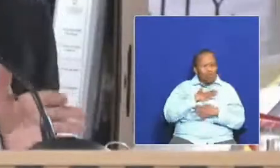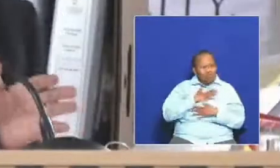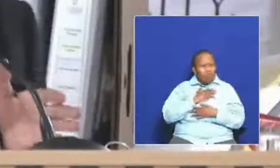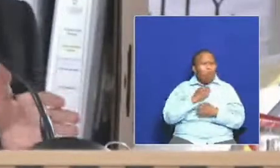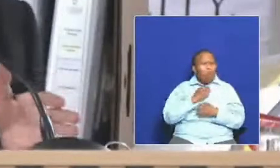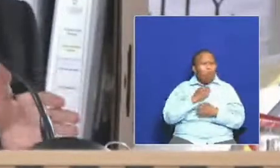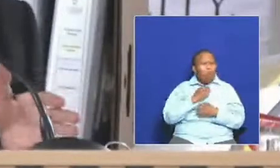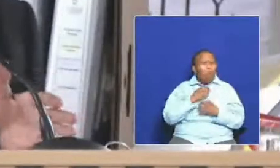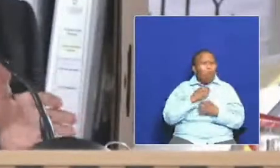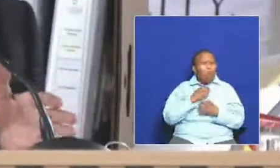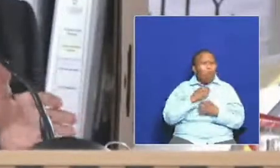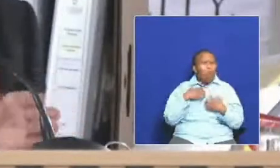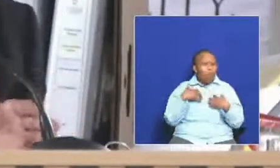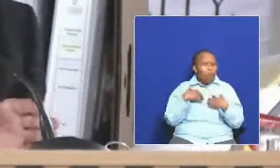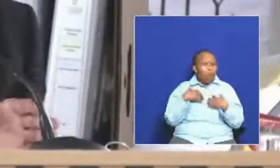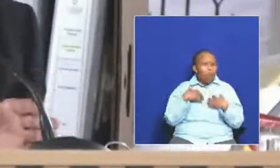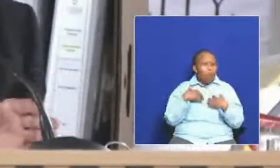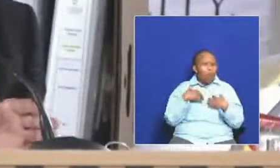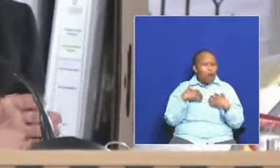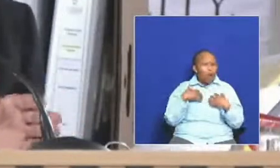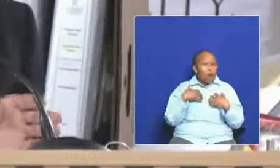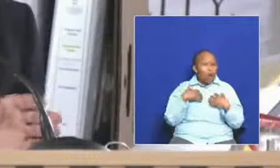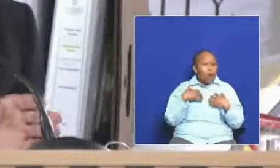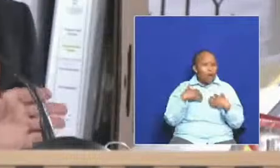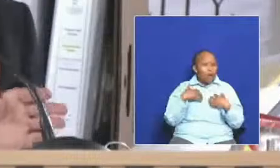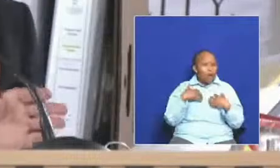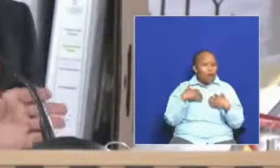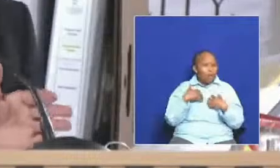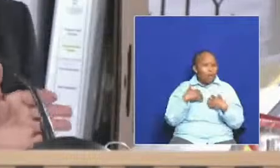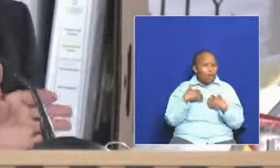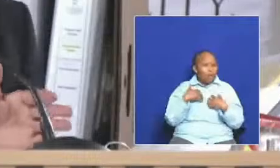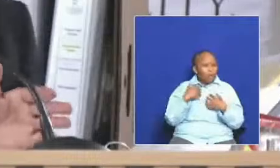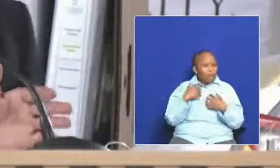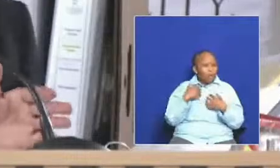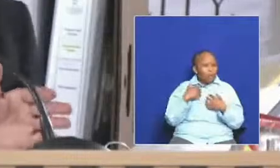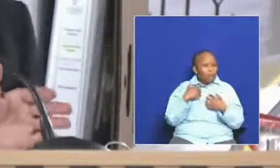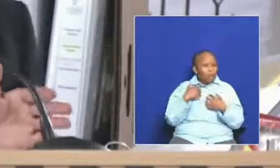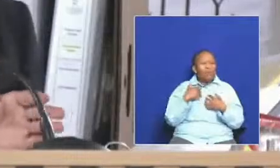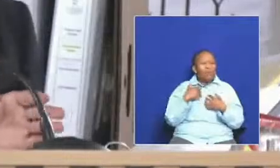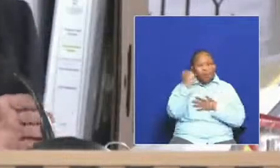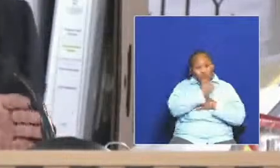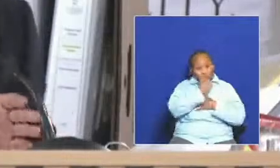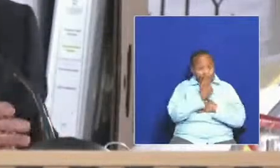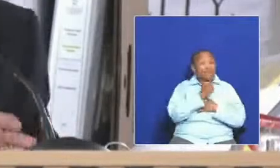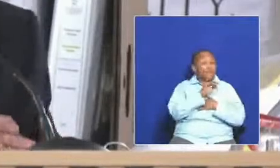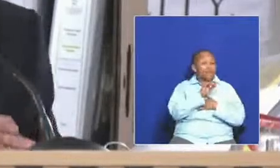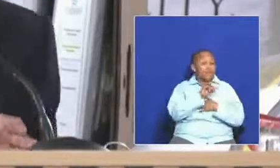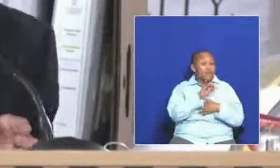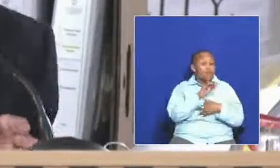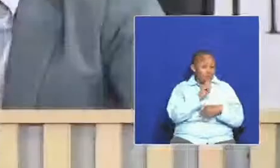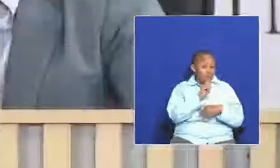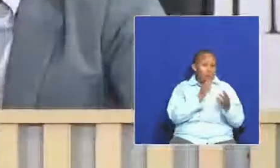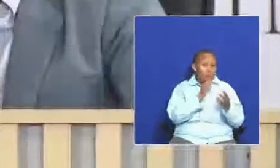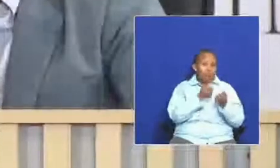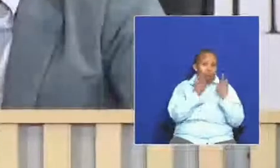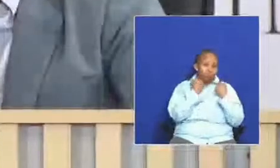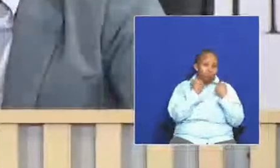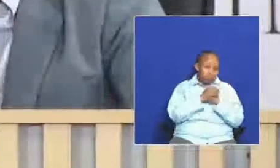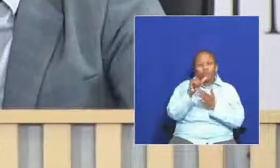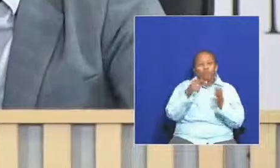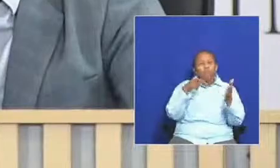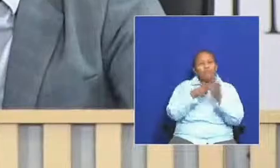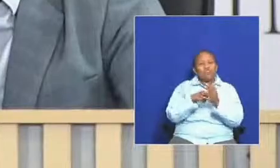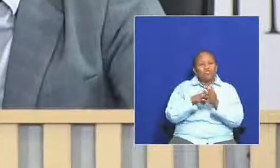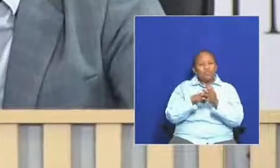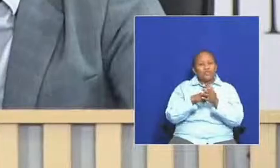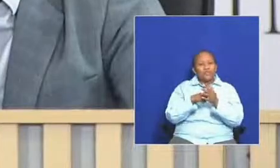There's Mr. B shares with you an aircraft purchase agreement. Yes. You